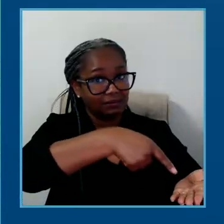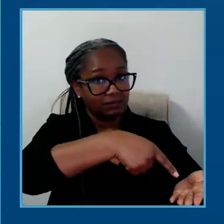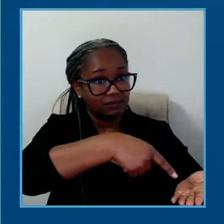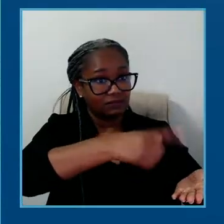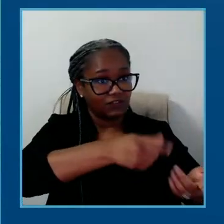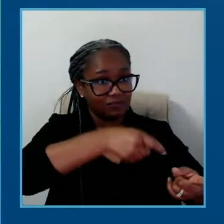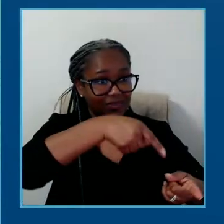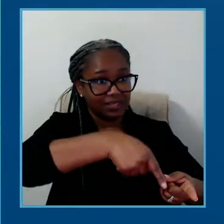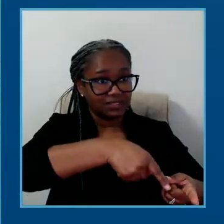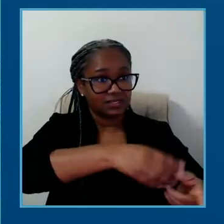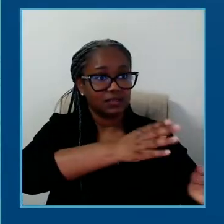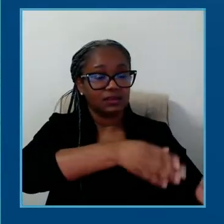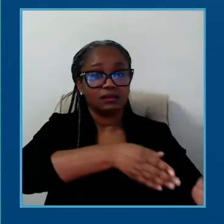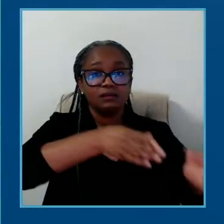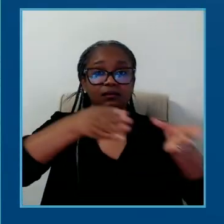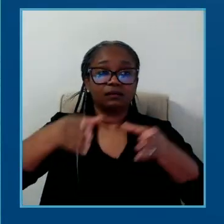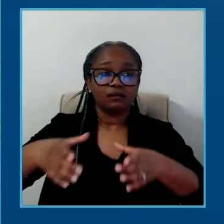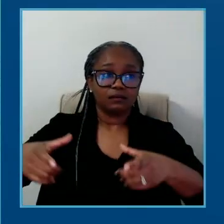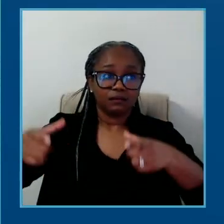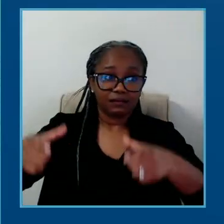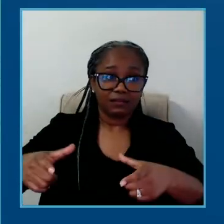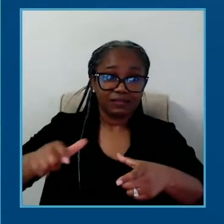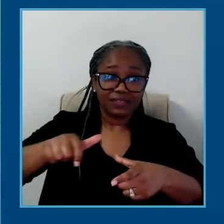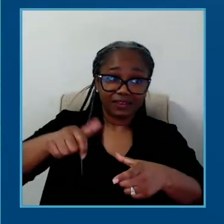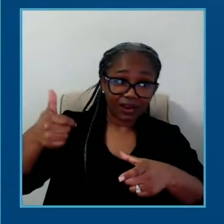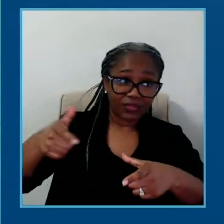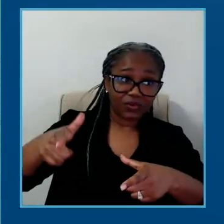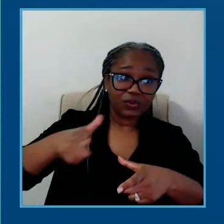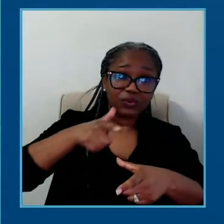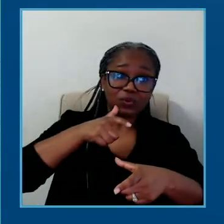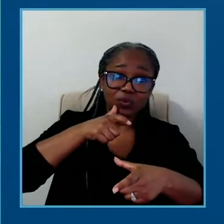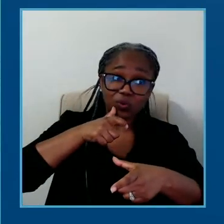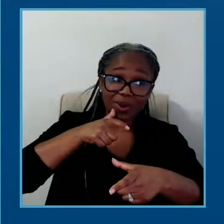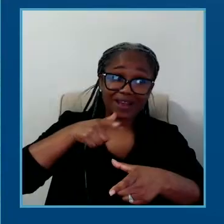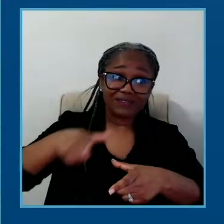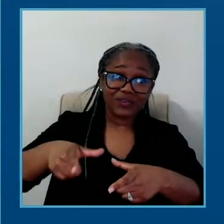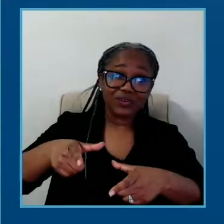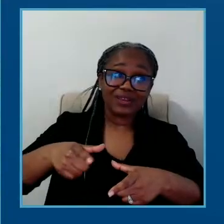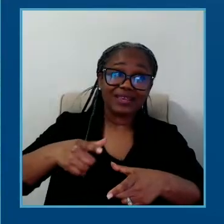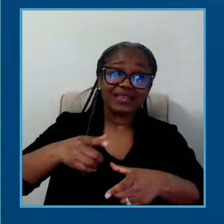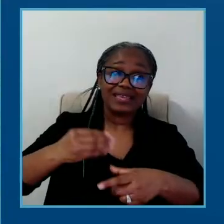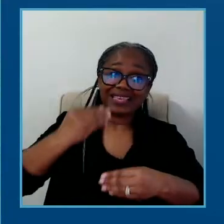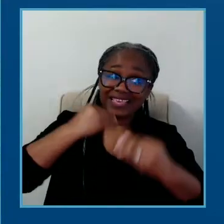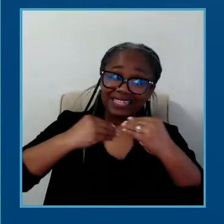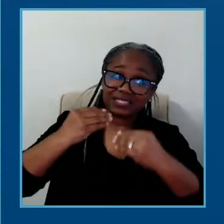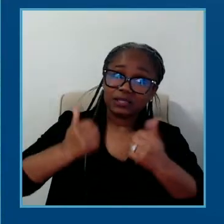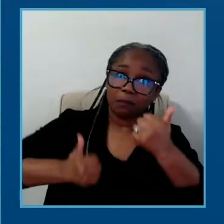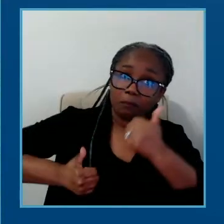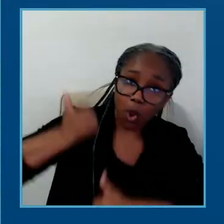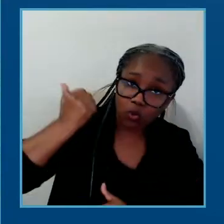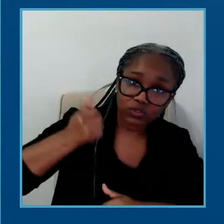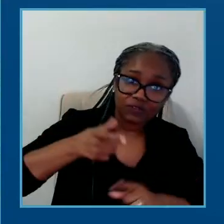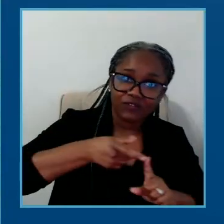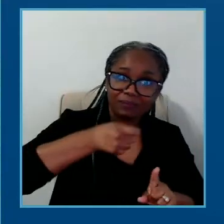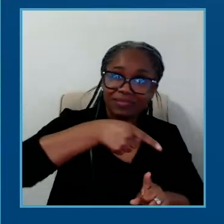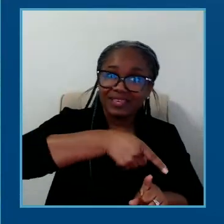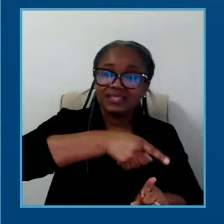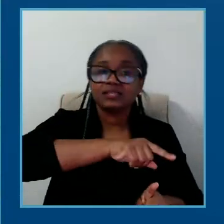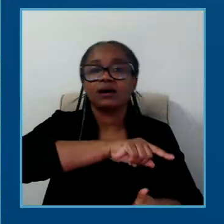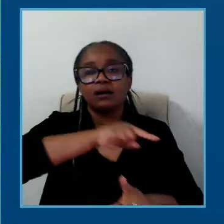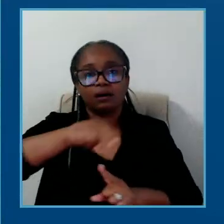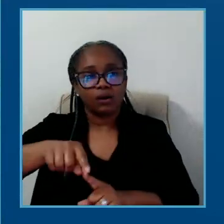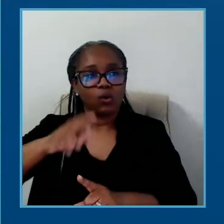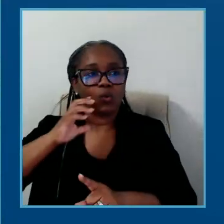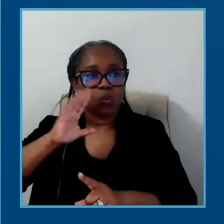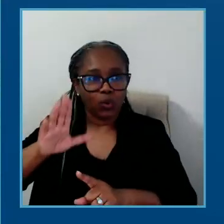going to determine to be elected. So the issue is, the intention, as far as I can tell, was to make sure that one